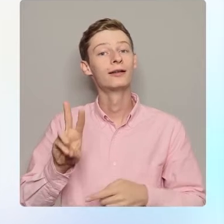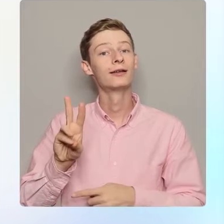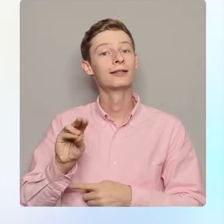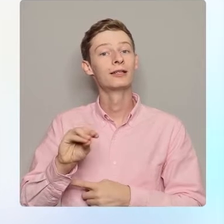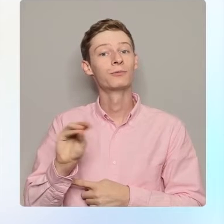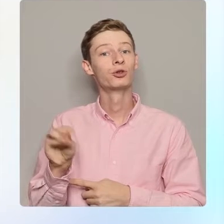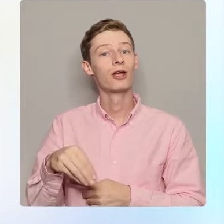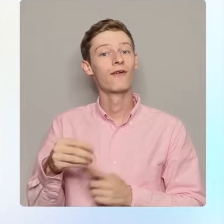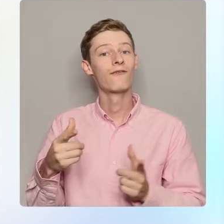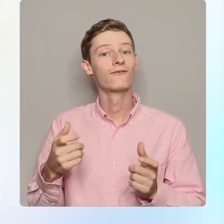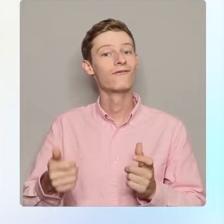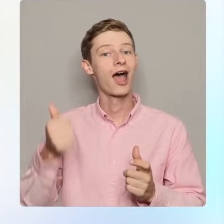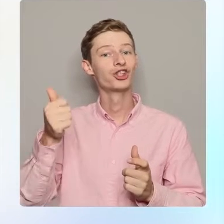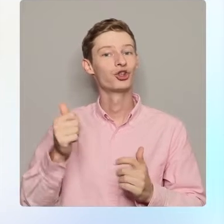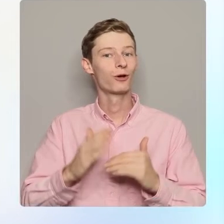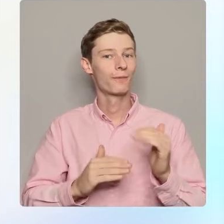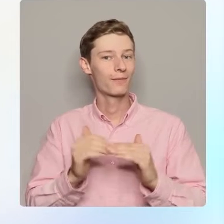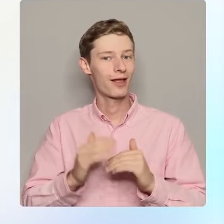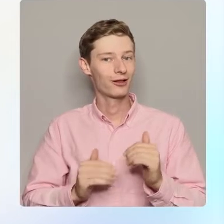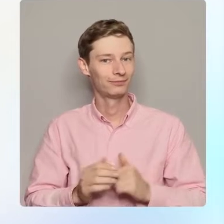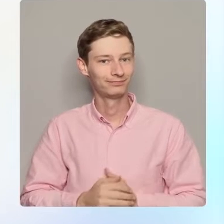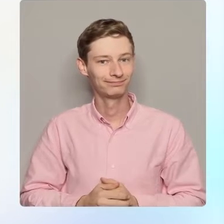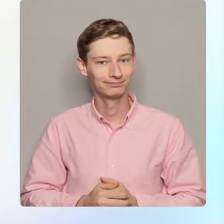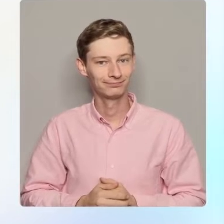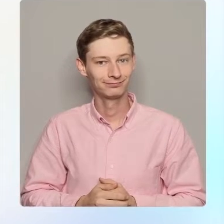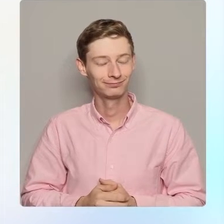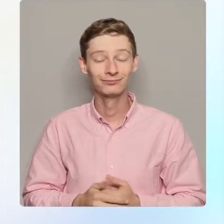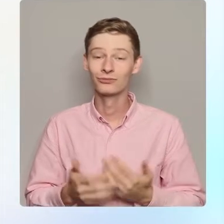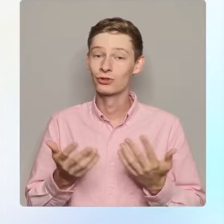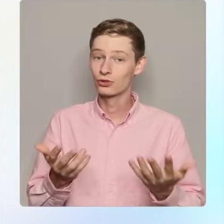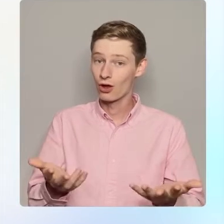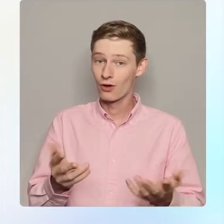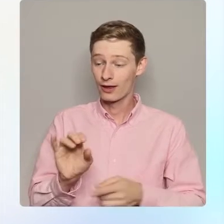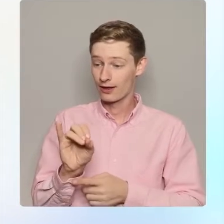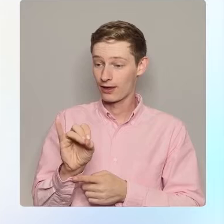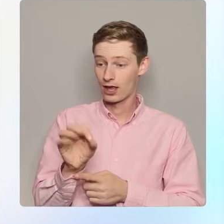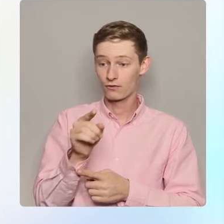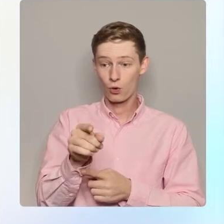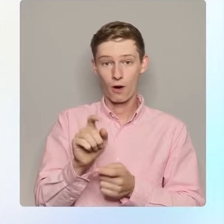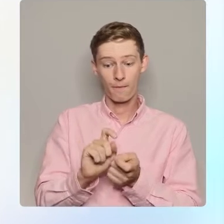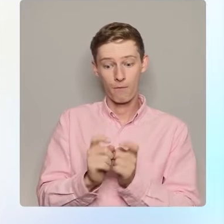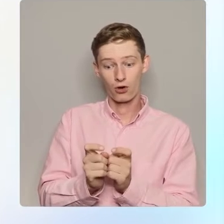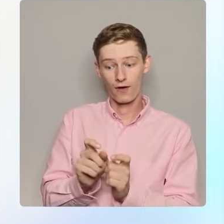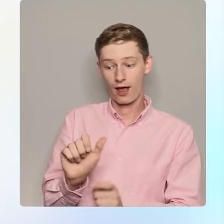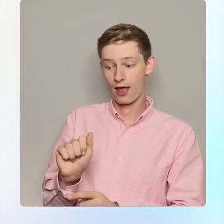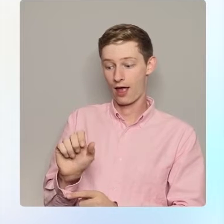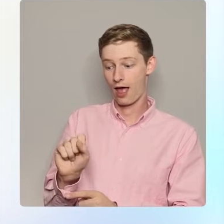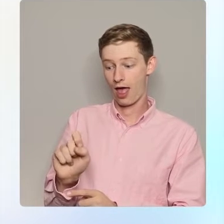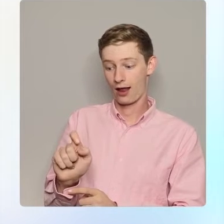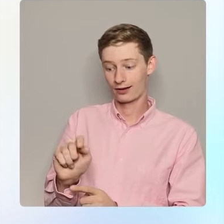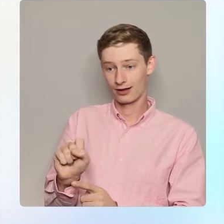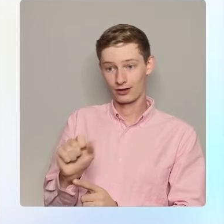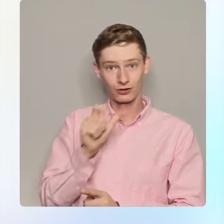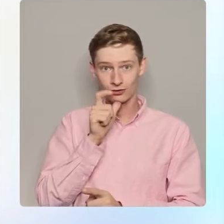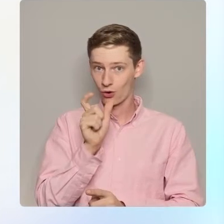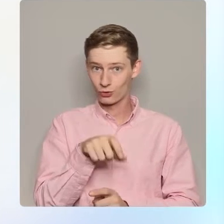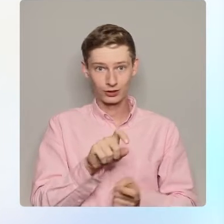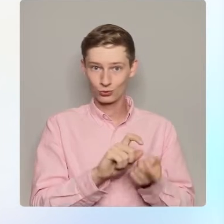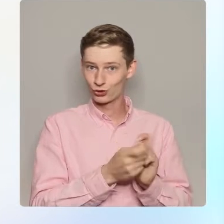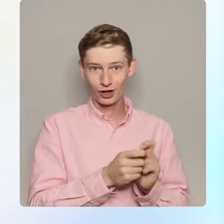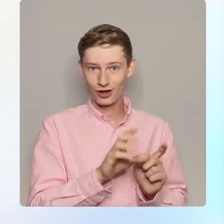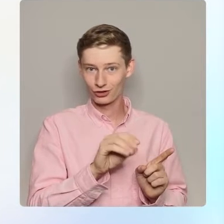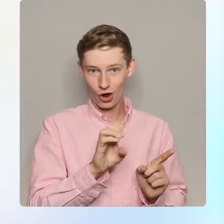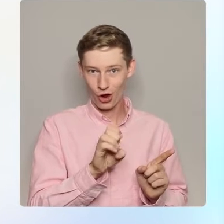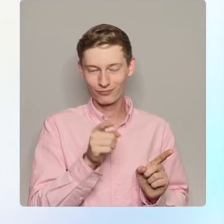Assets conversion from the development format to the platform format are delayed until after the game has